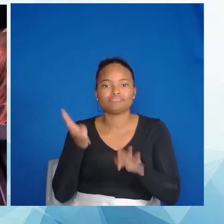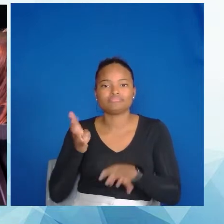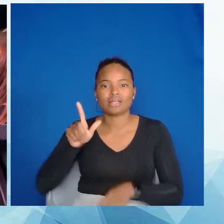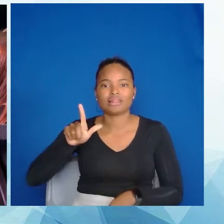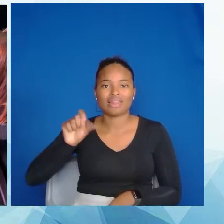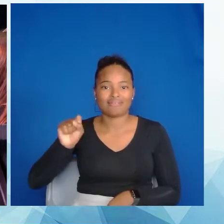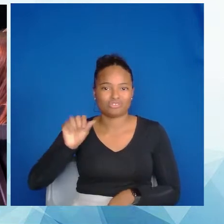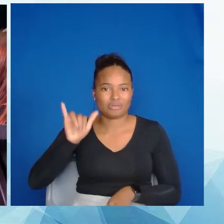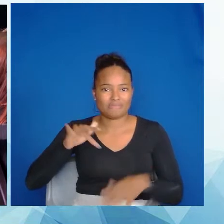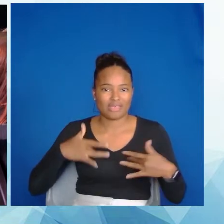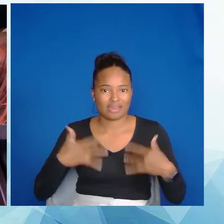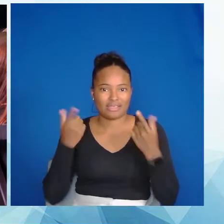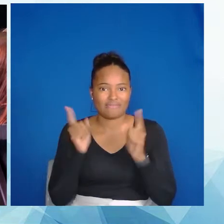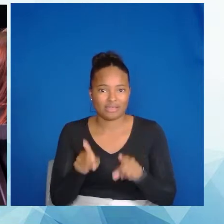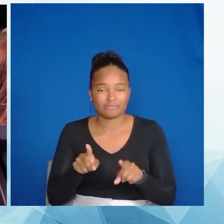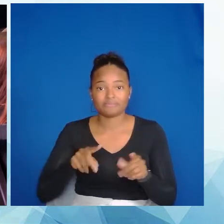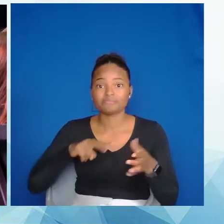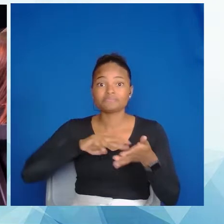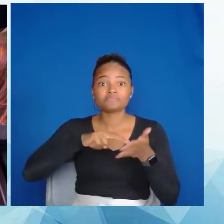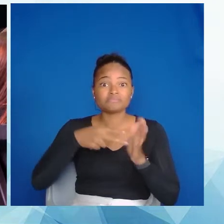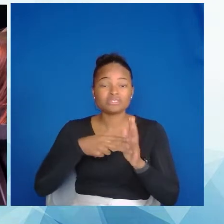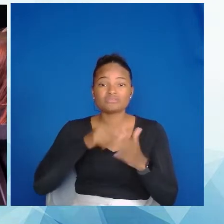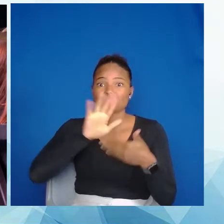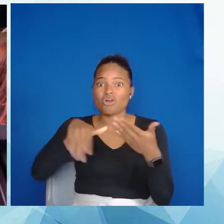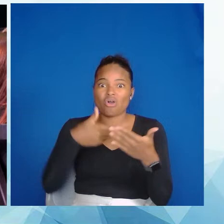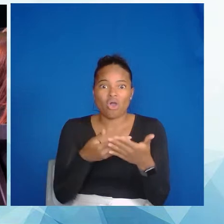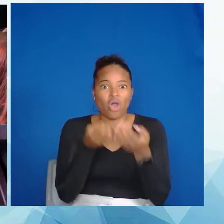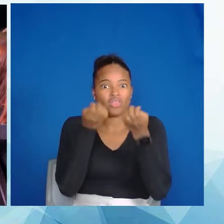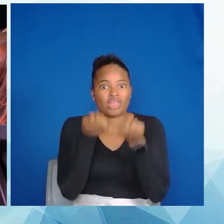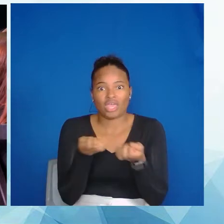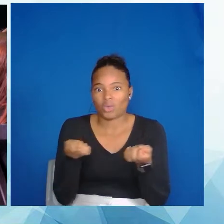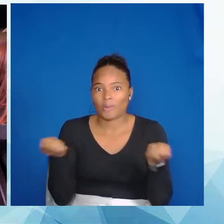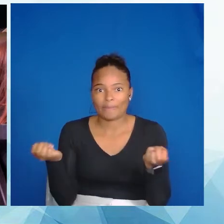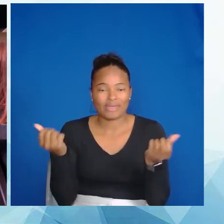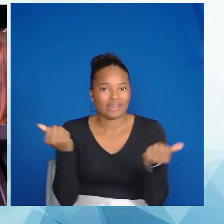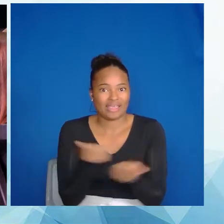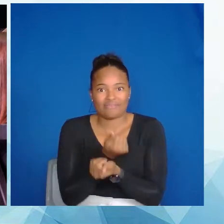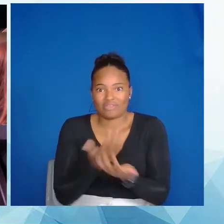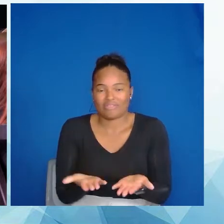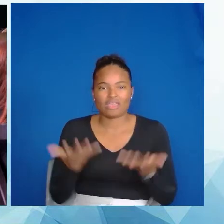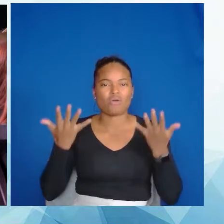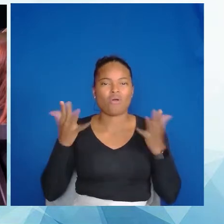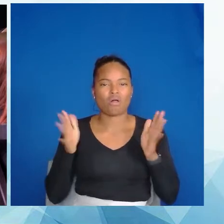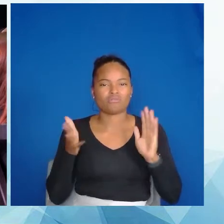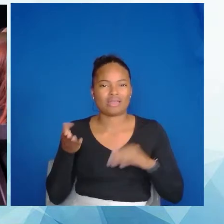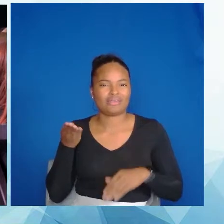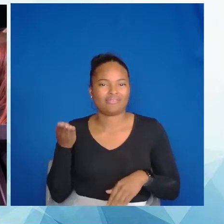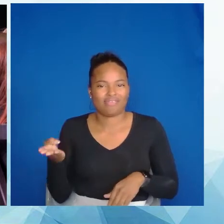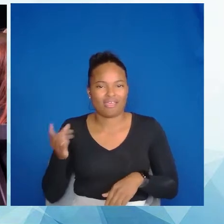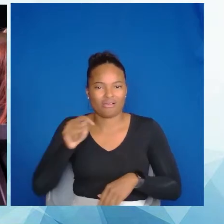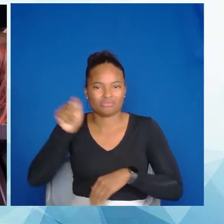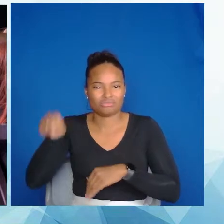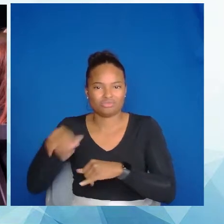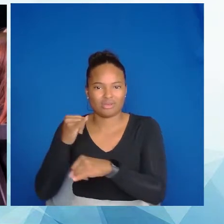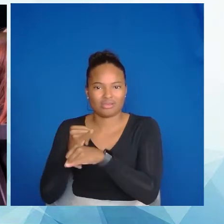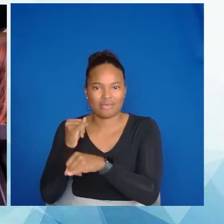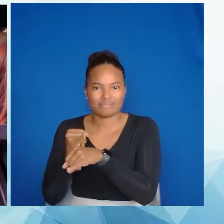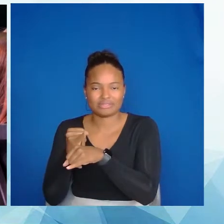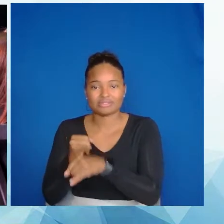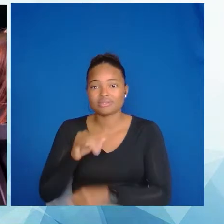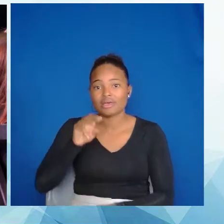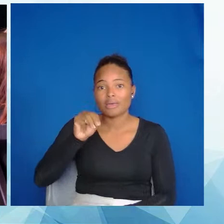which means that all of our equipment will already be on the Tucson campus. Our